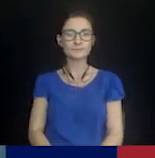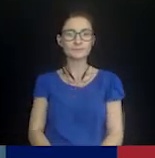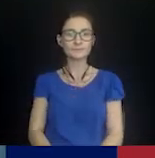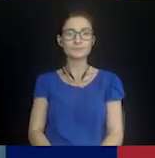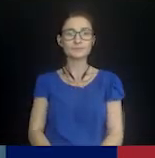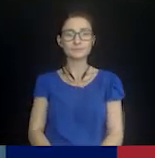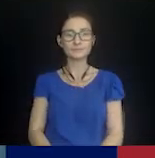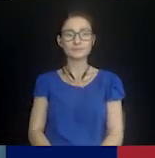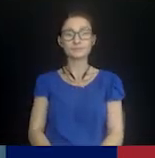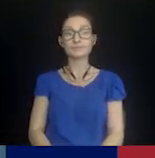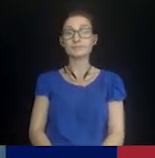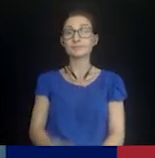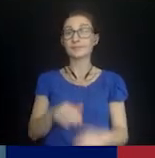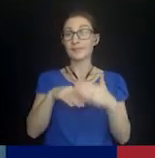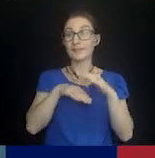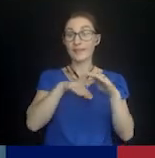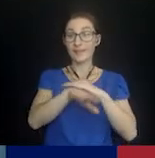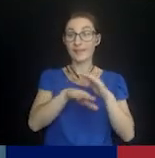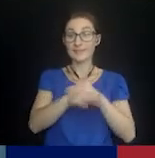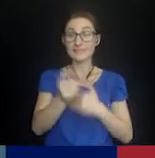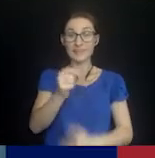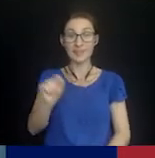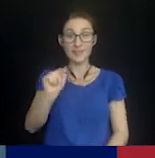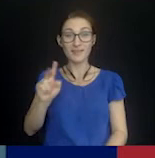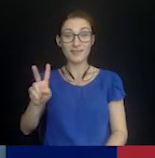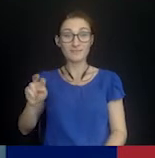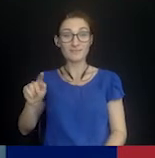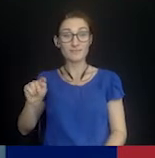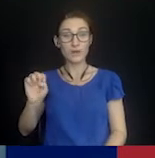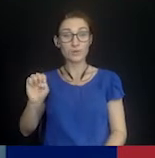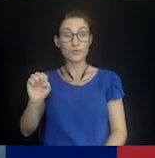Access to Vote Florida